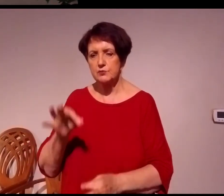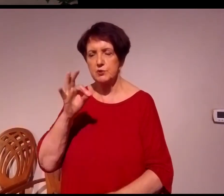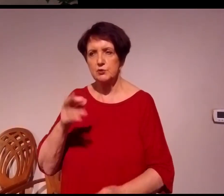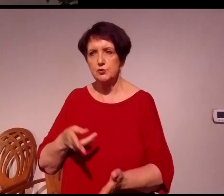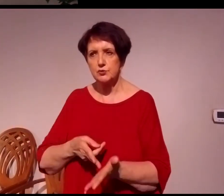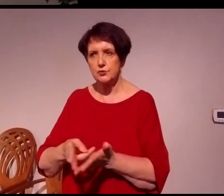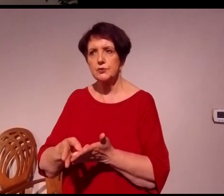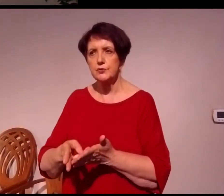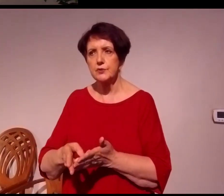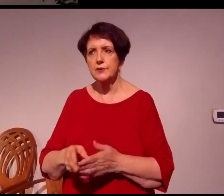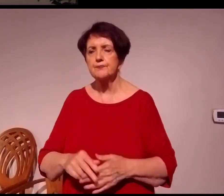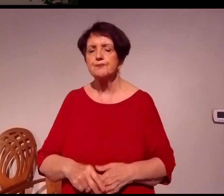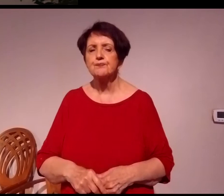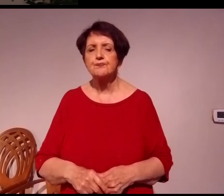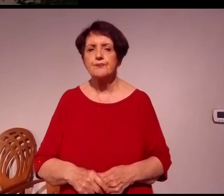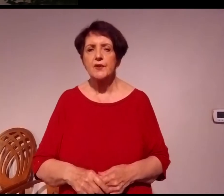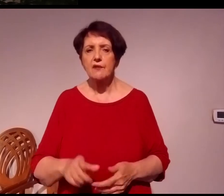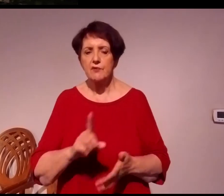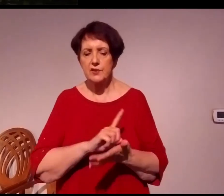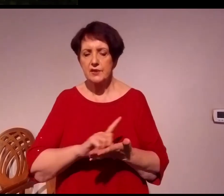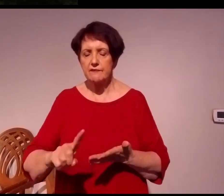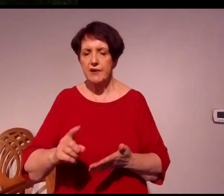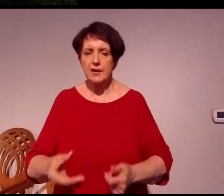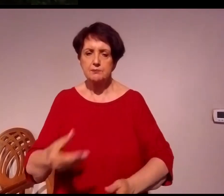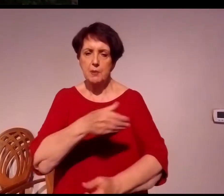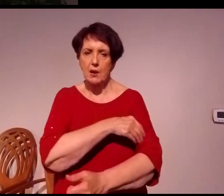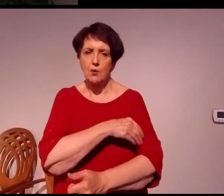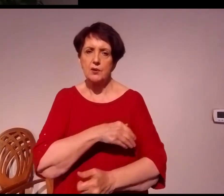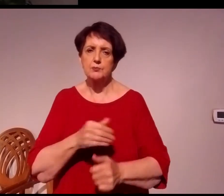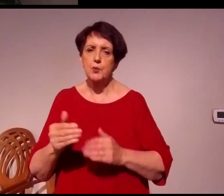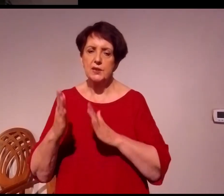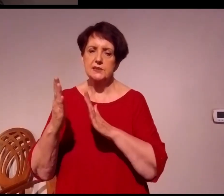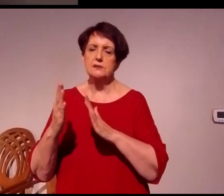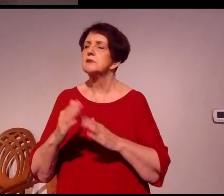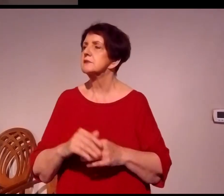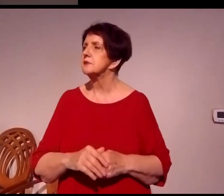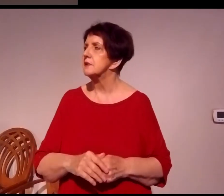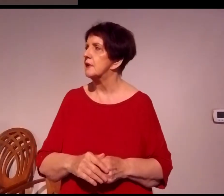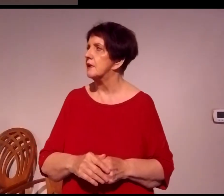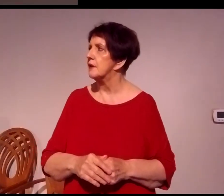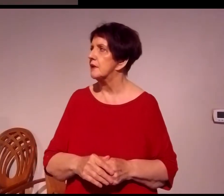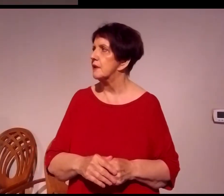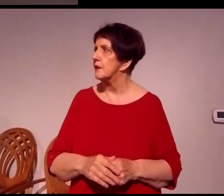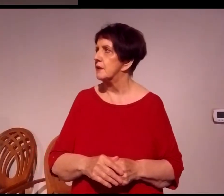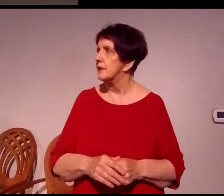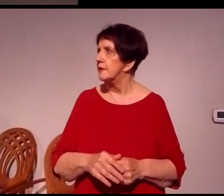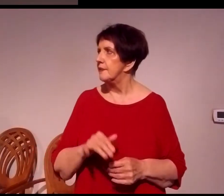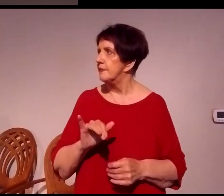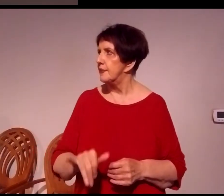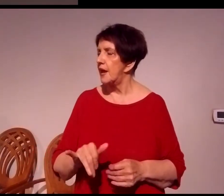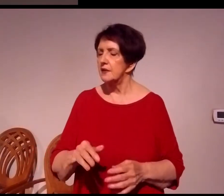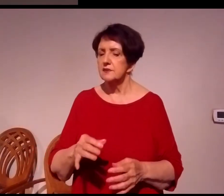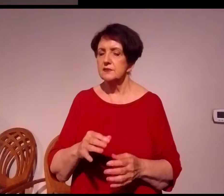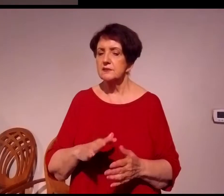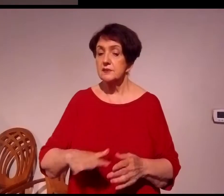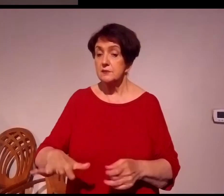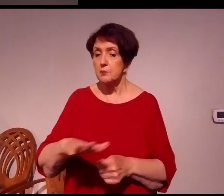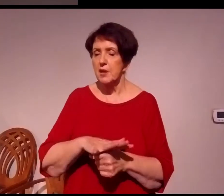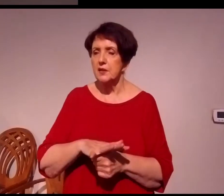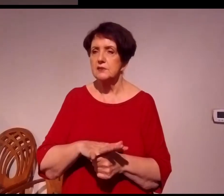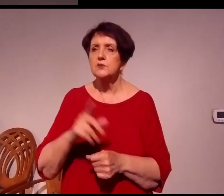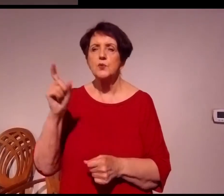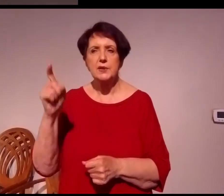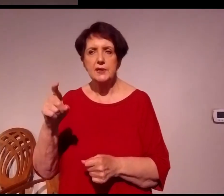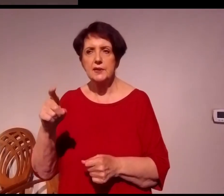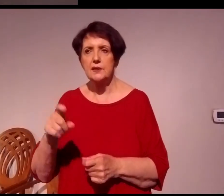It makes room for the divine power and the divine presence. And that is the space that we